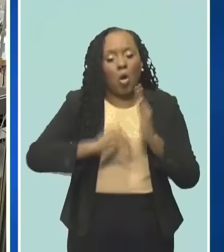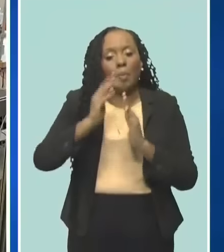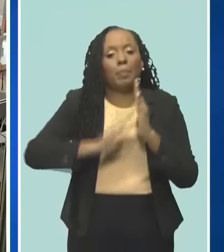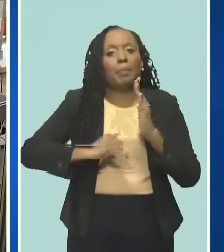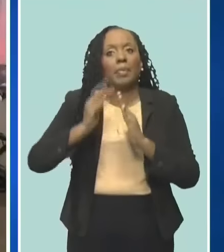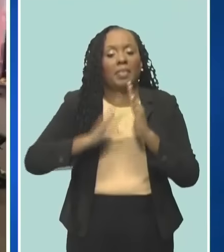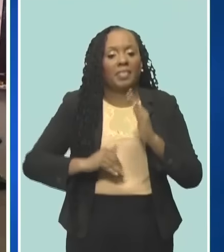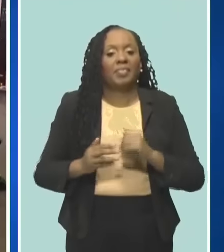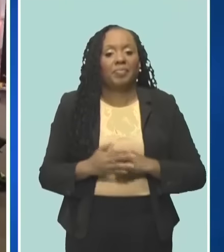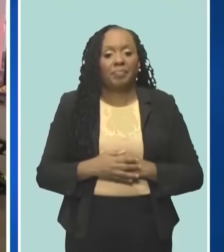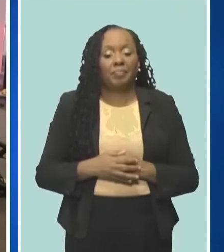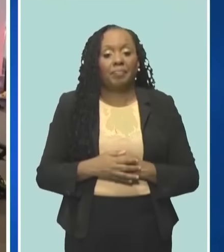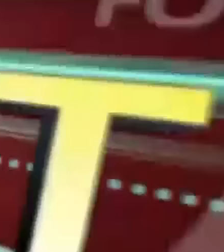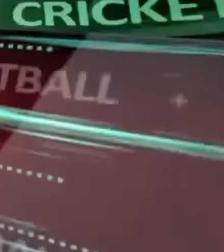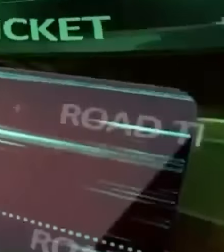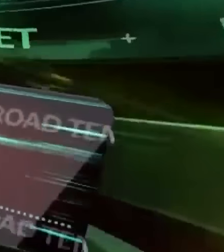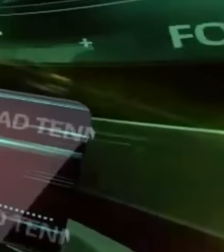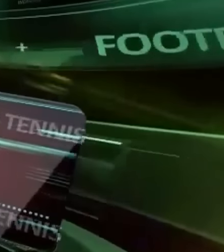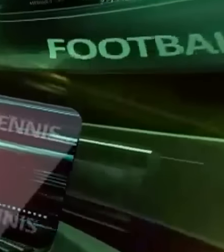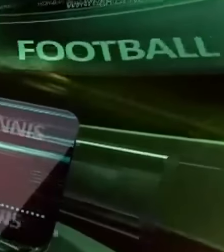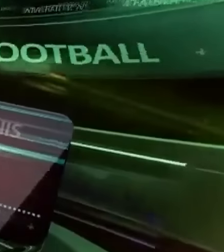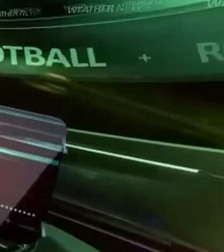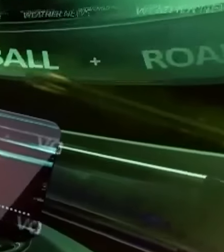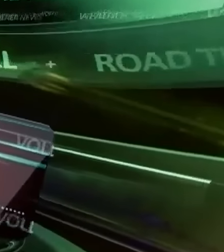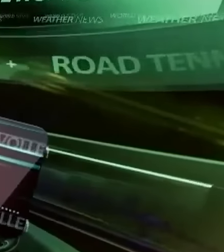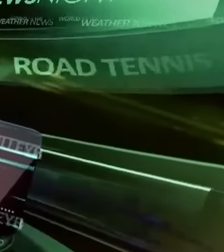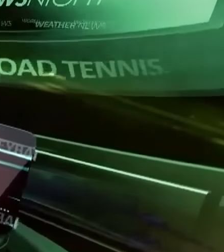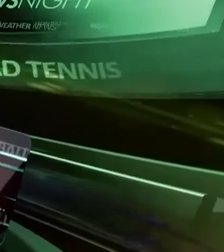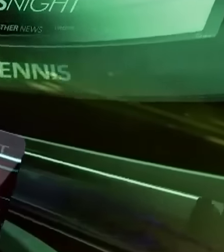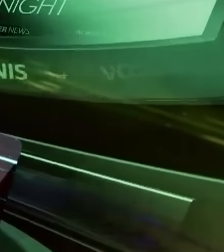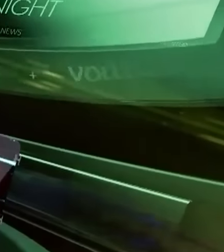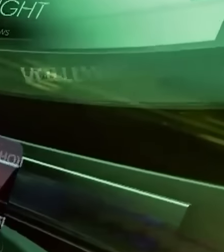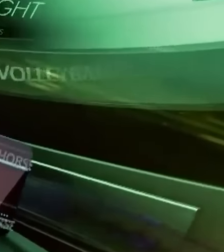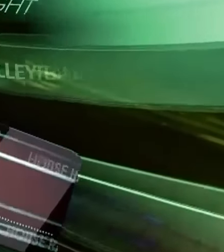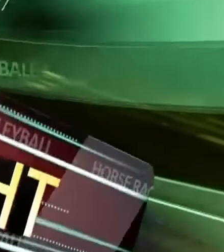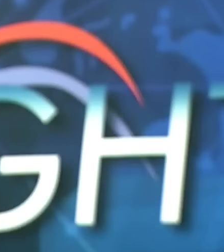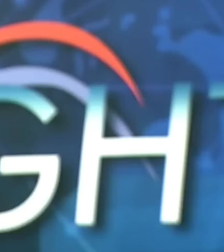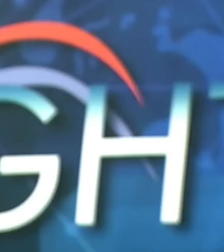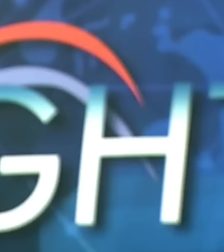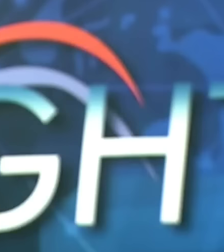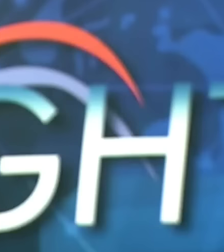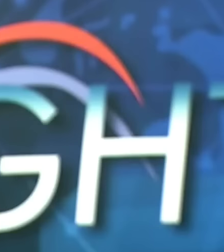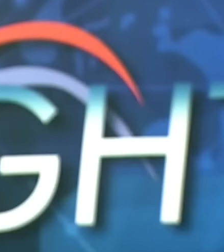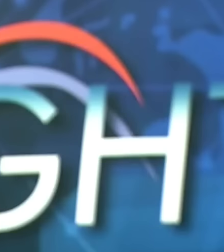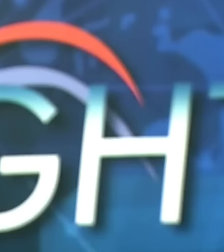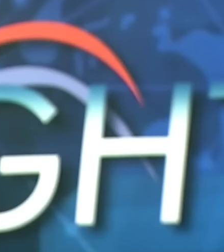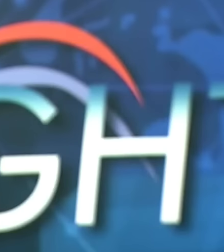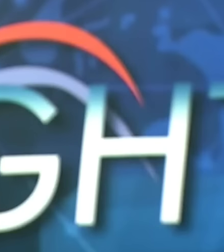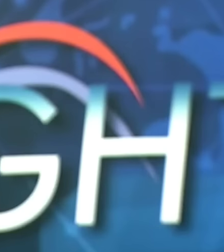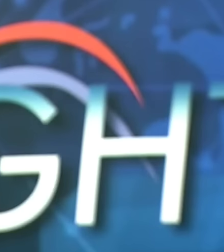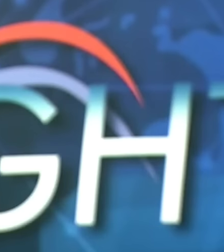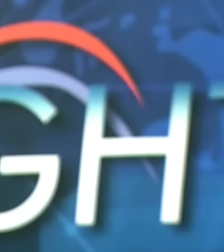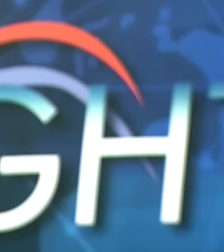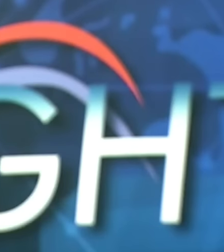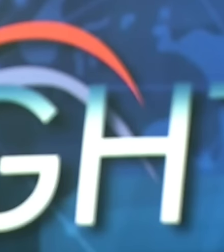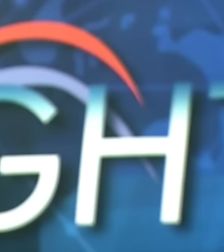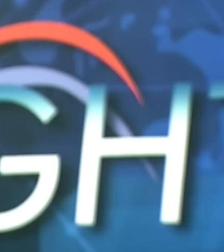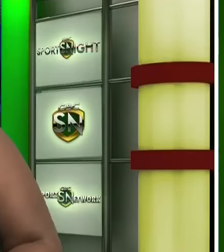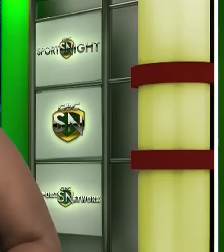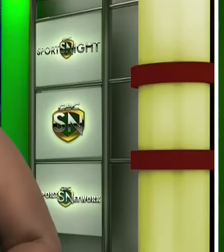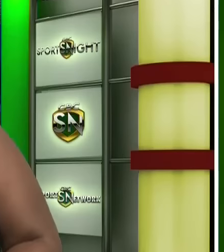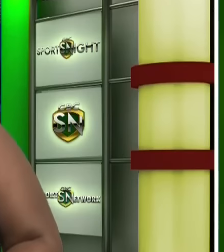Griffith, CBC News. And we head over to the Sports Center